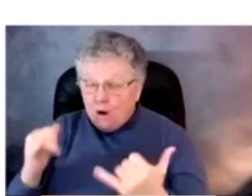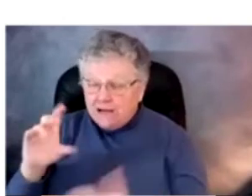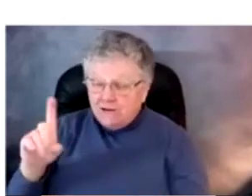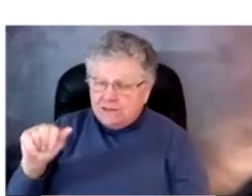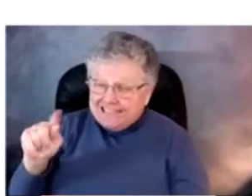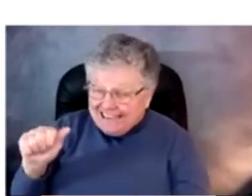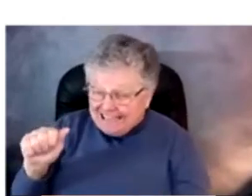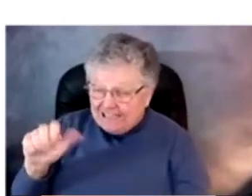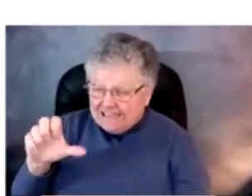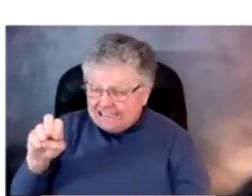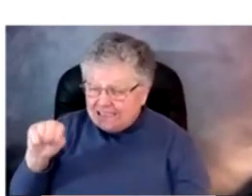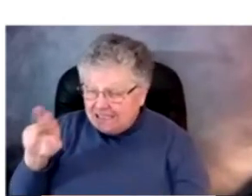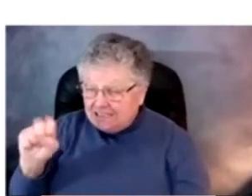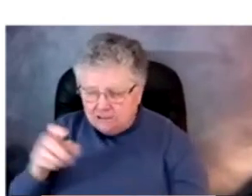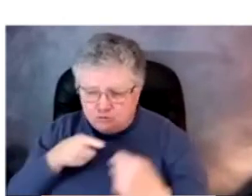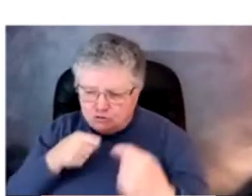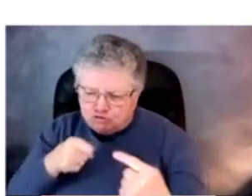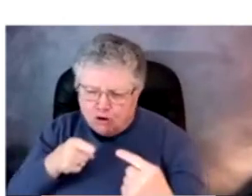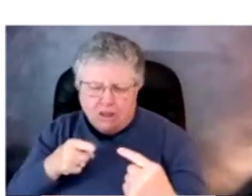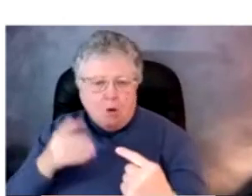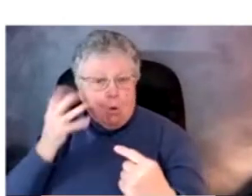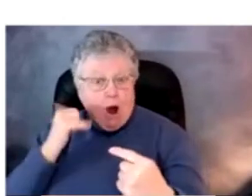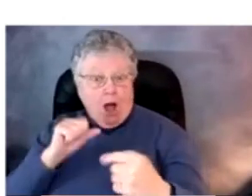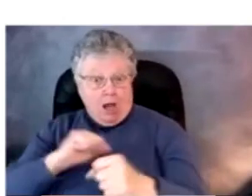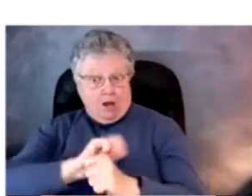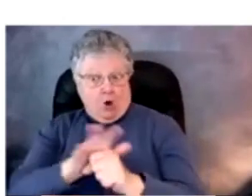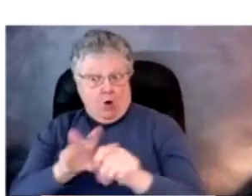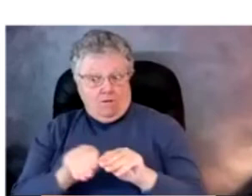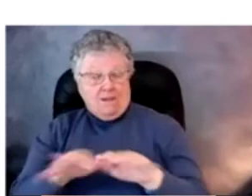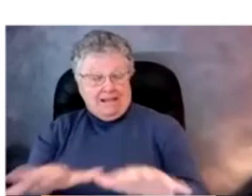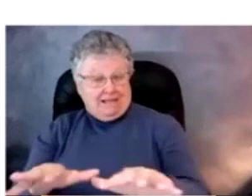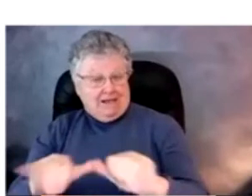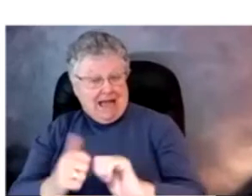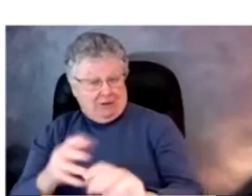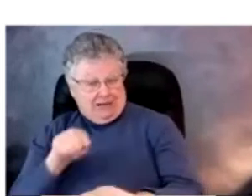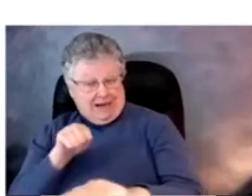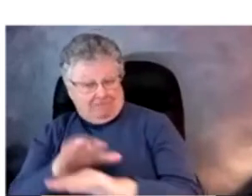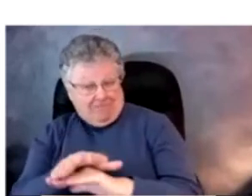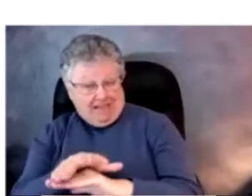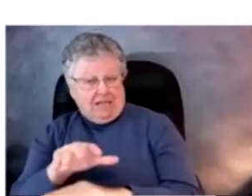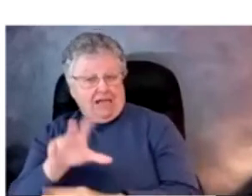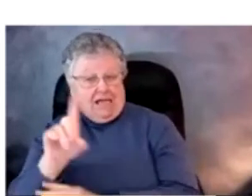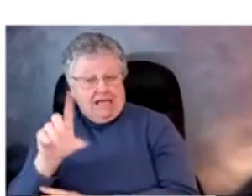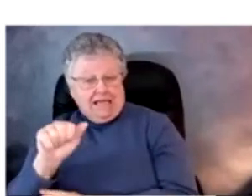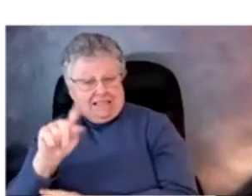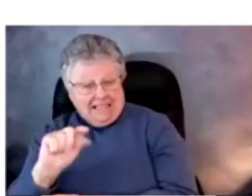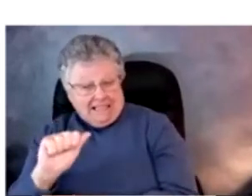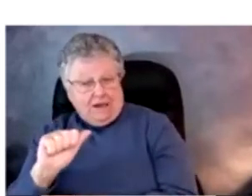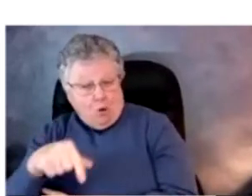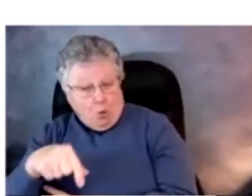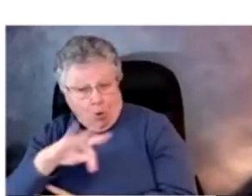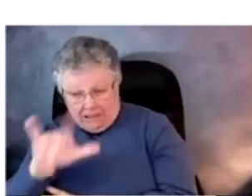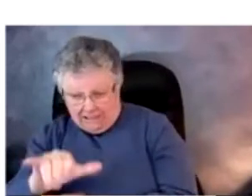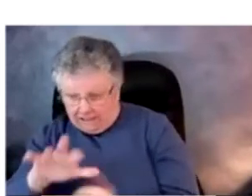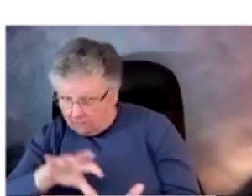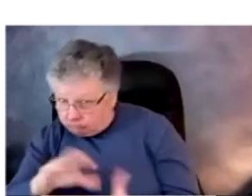the impact of the pandemic that the pandemic had on the quality of the data. And so Arin probably knows a little bit more, and